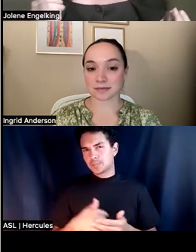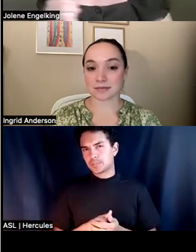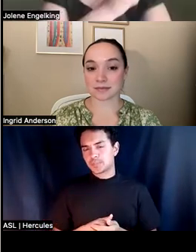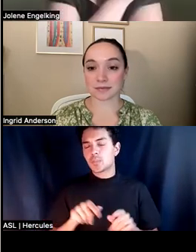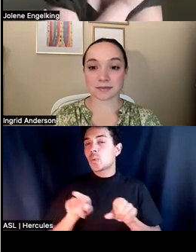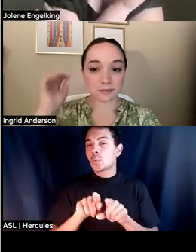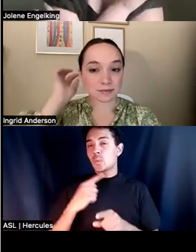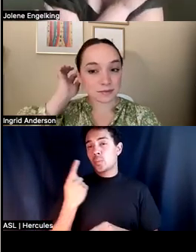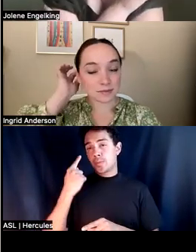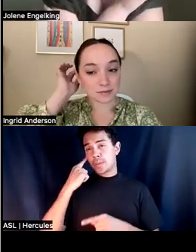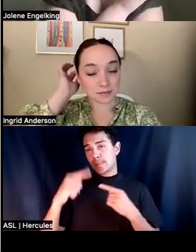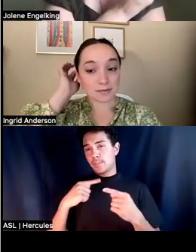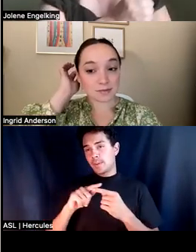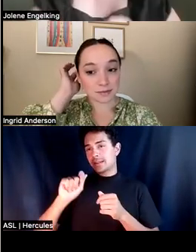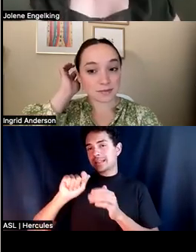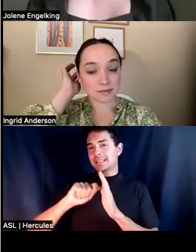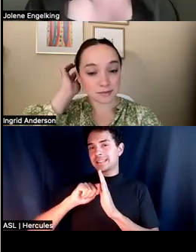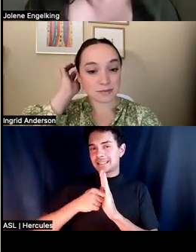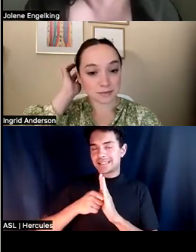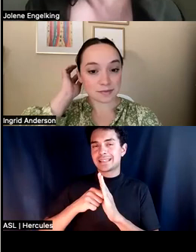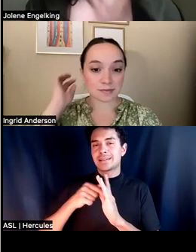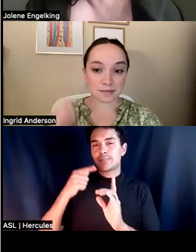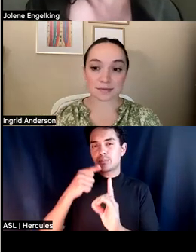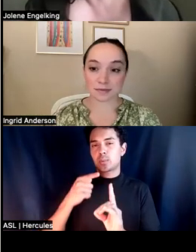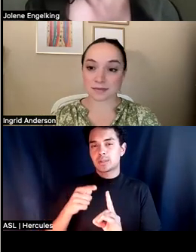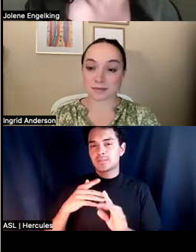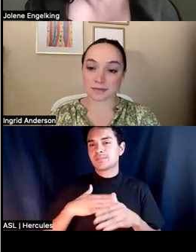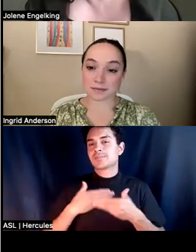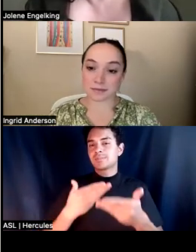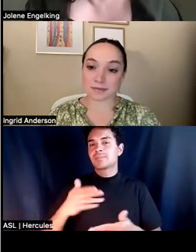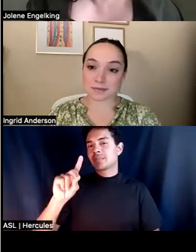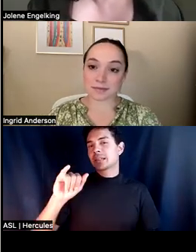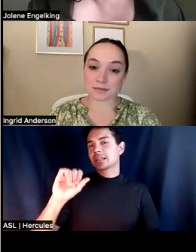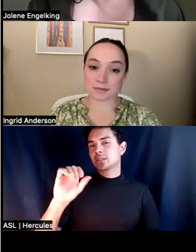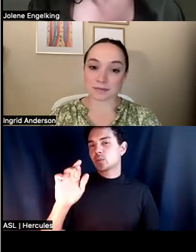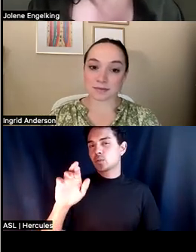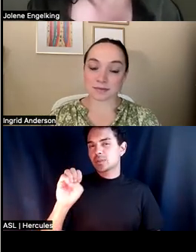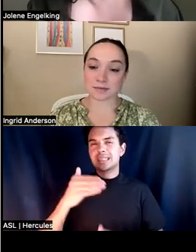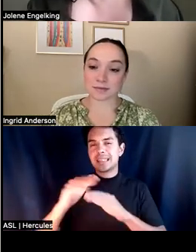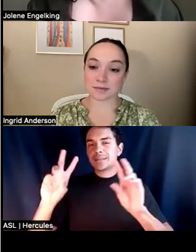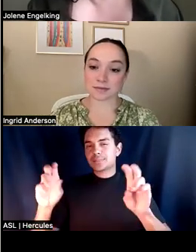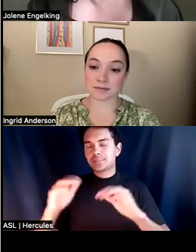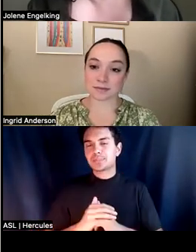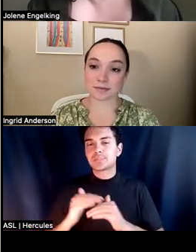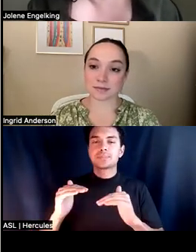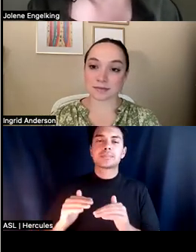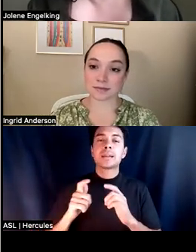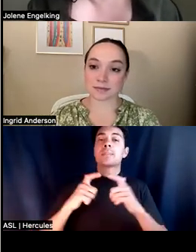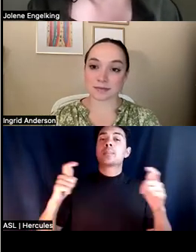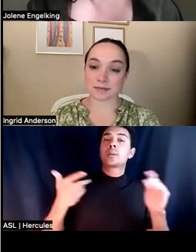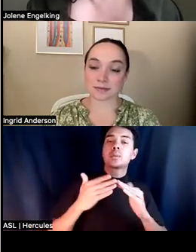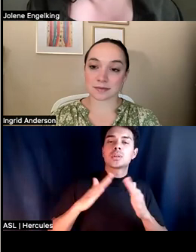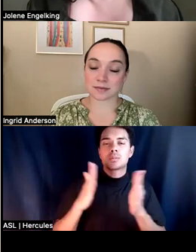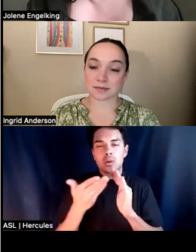always need to be thinking about those key points of disclosure. And so that's going to look different depending on your community. There's big communities, small communities, however you define